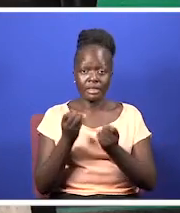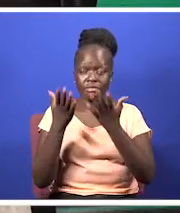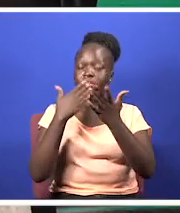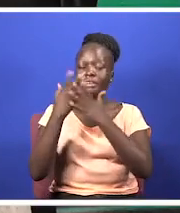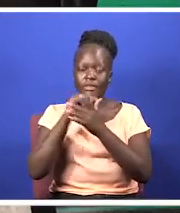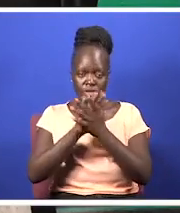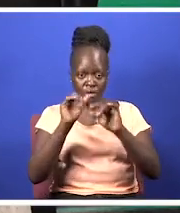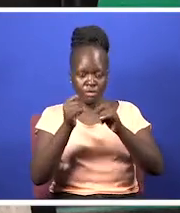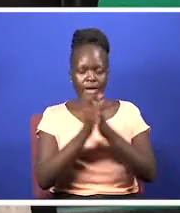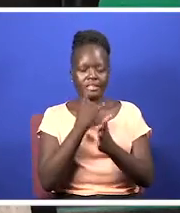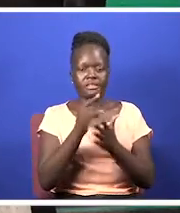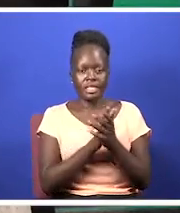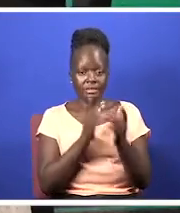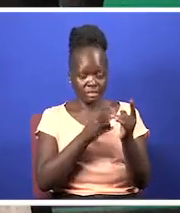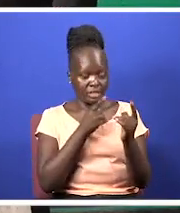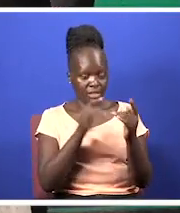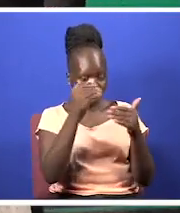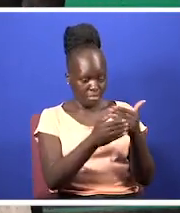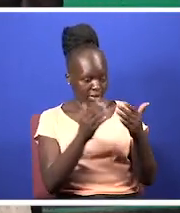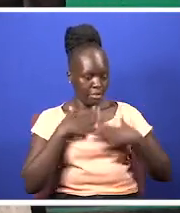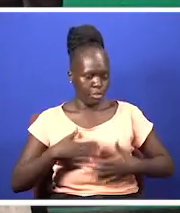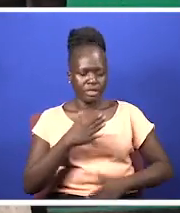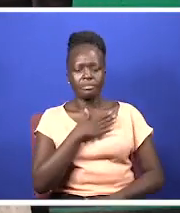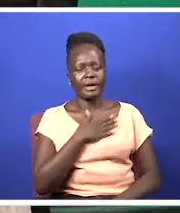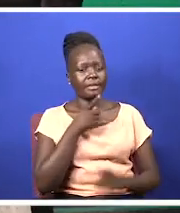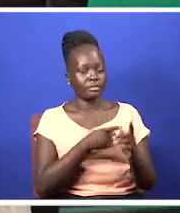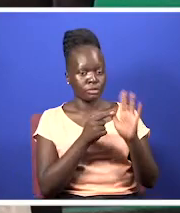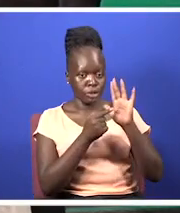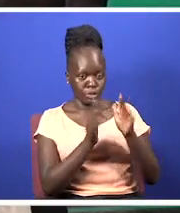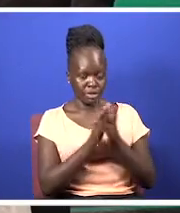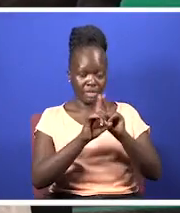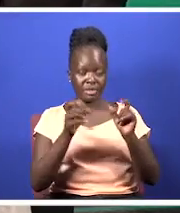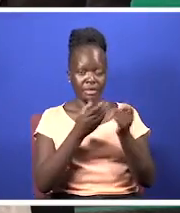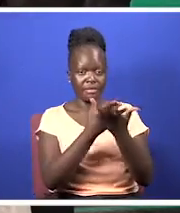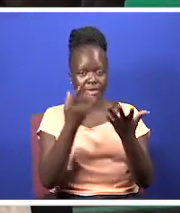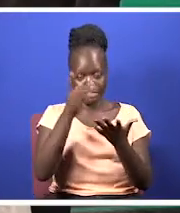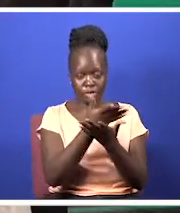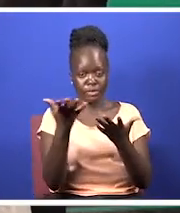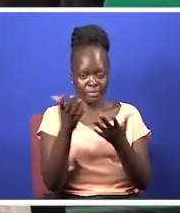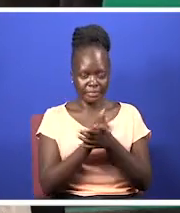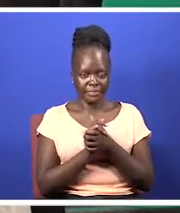given thanks, he broke it and said, "This is my body, which is given for you.